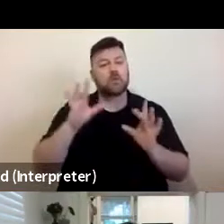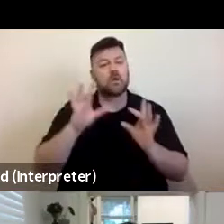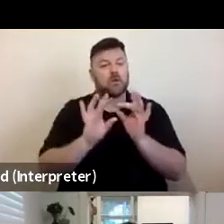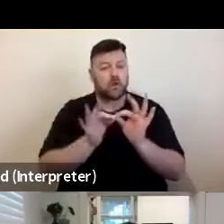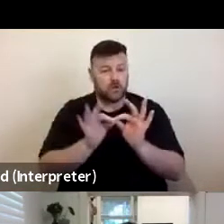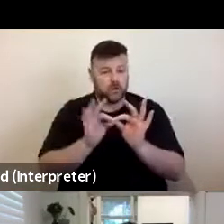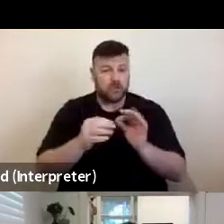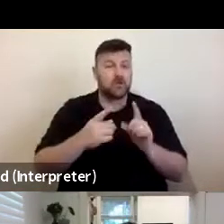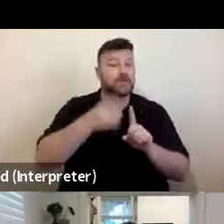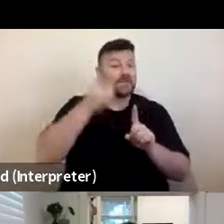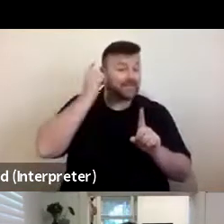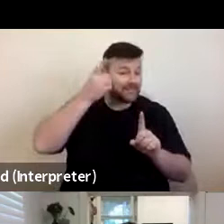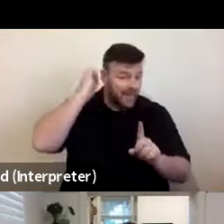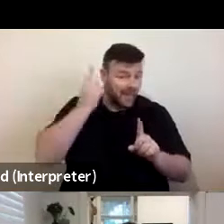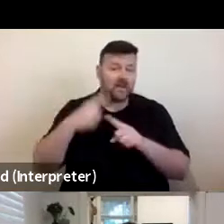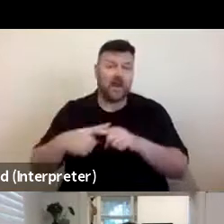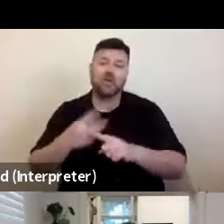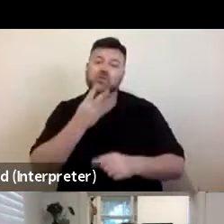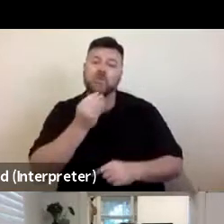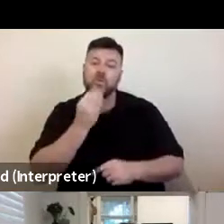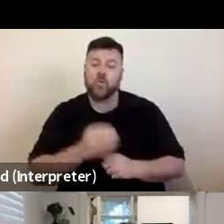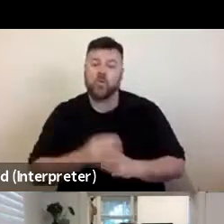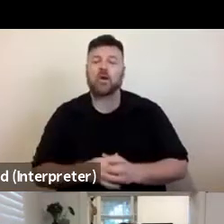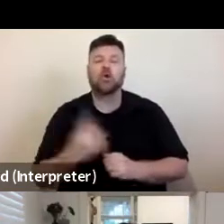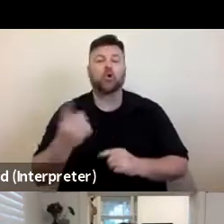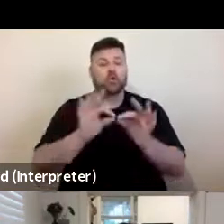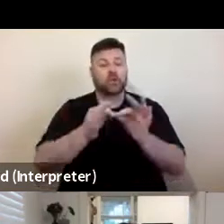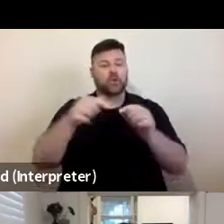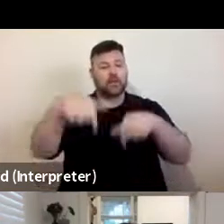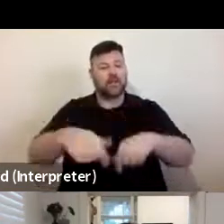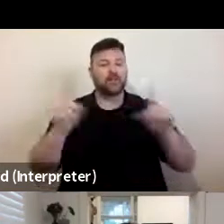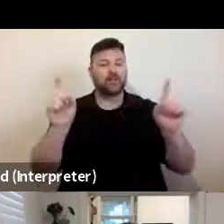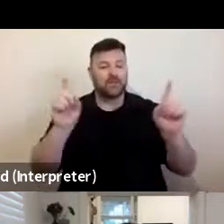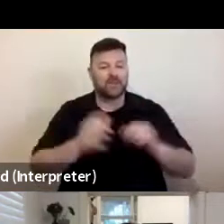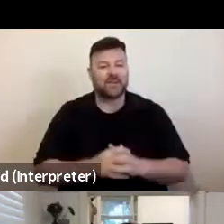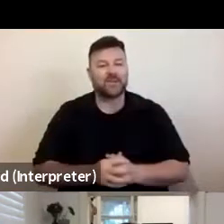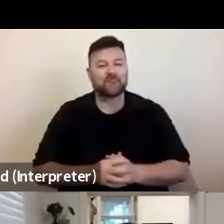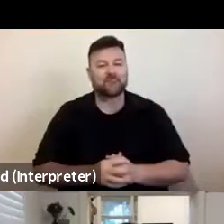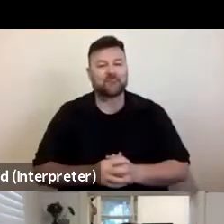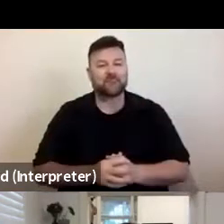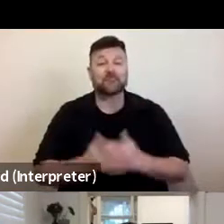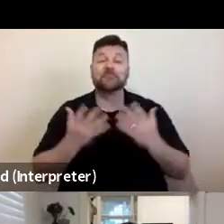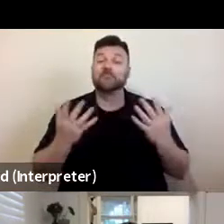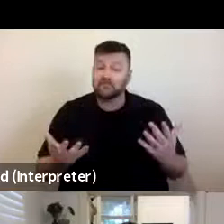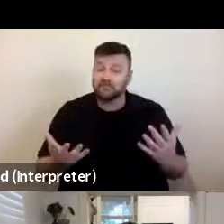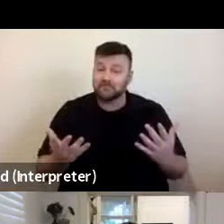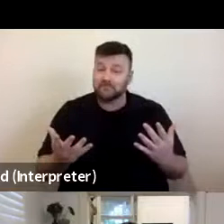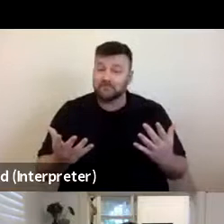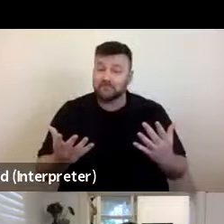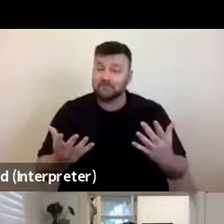and Shavoy, who will be interpreting our session for you online. So today, let's kick